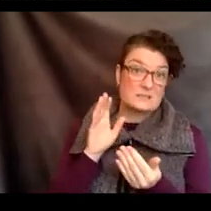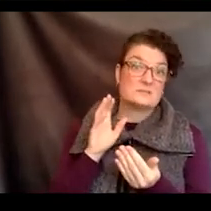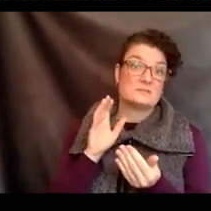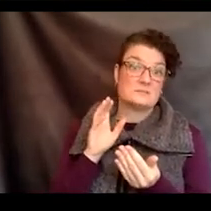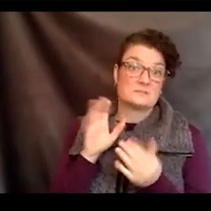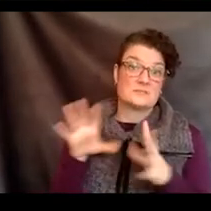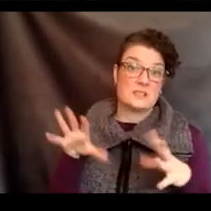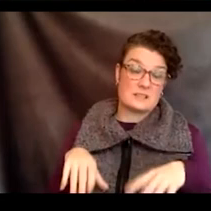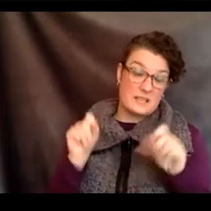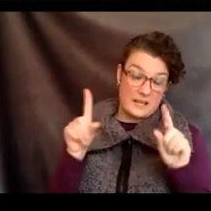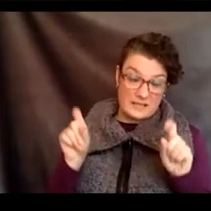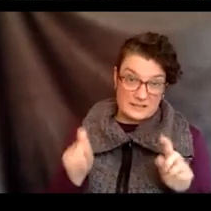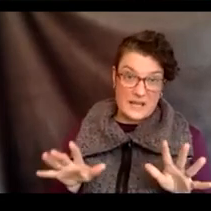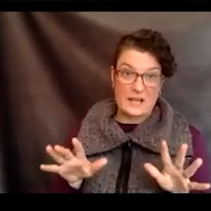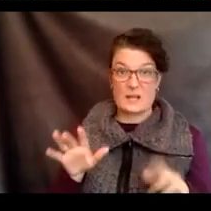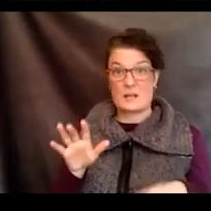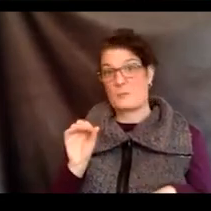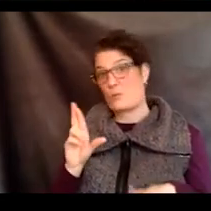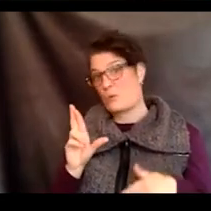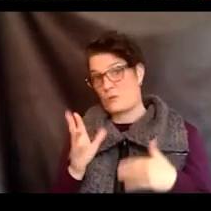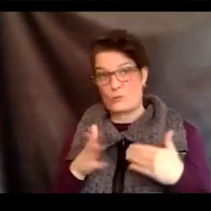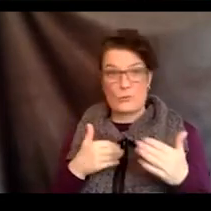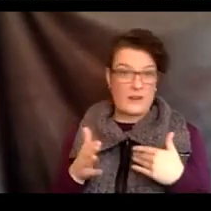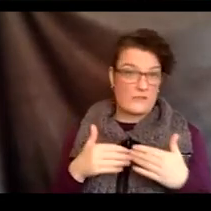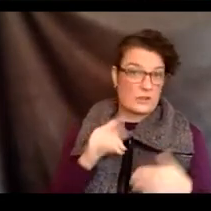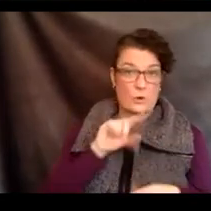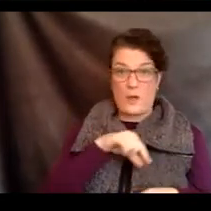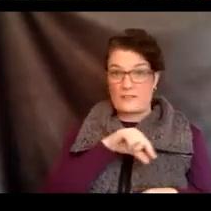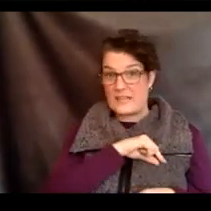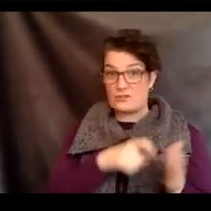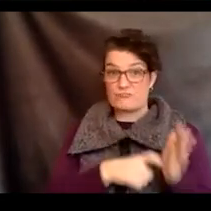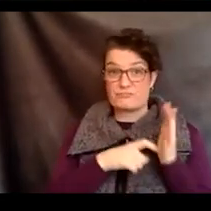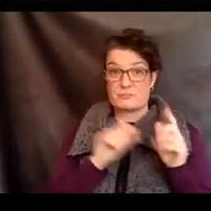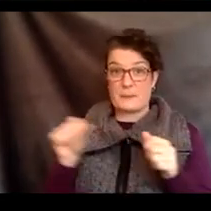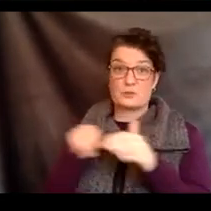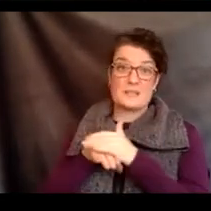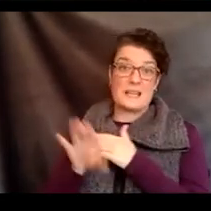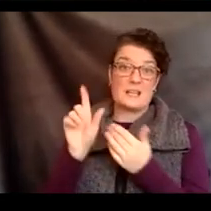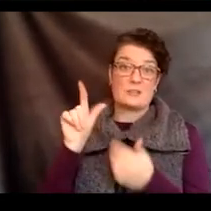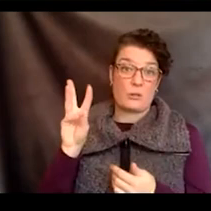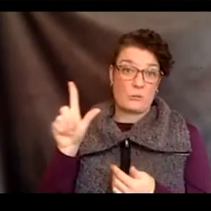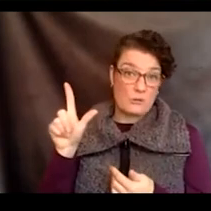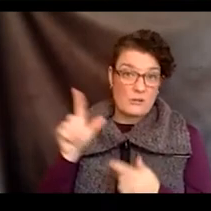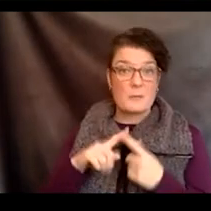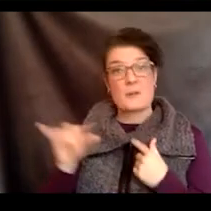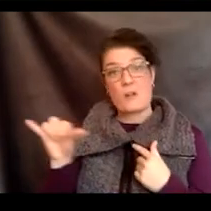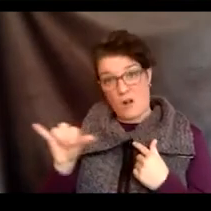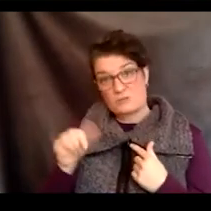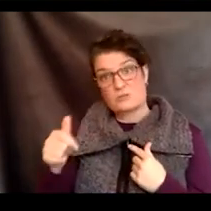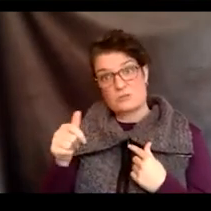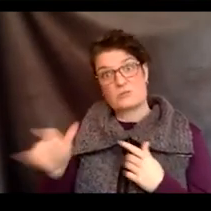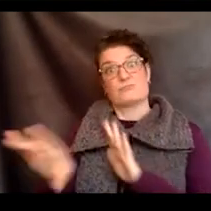an exam or whatever the qualifications are to get into Lowell High School, but also choose to go